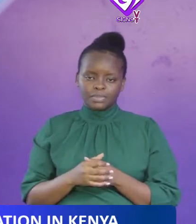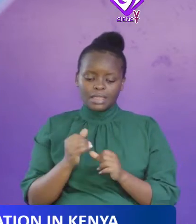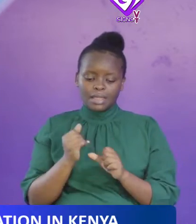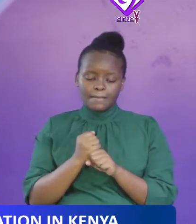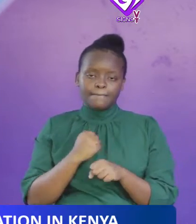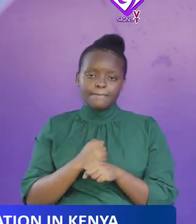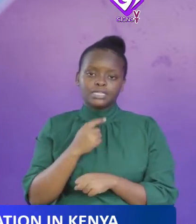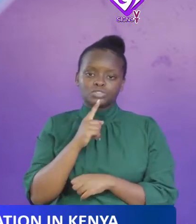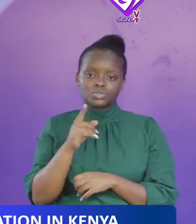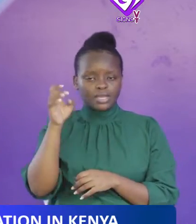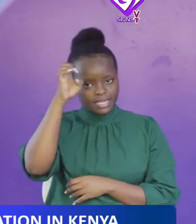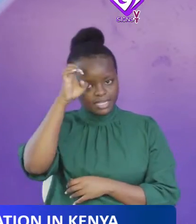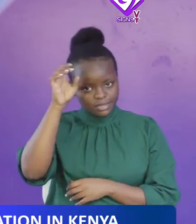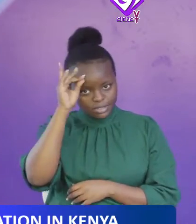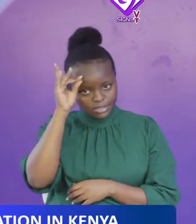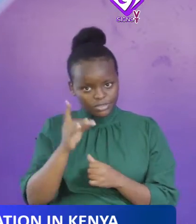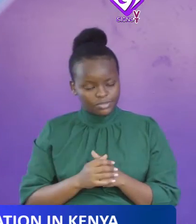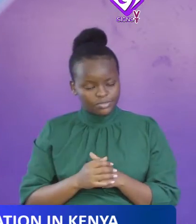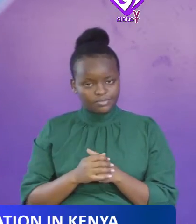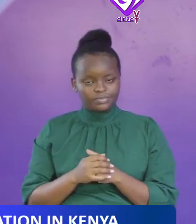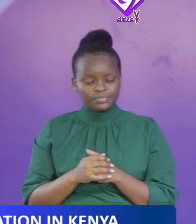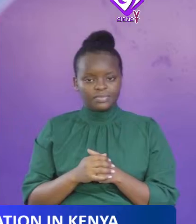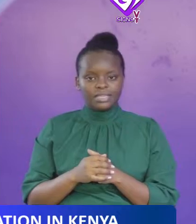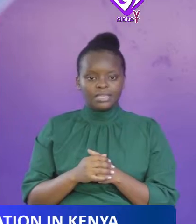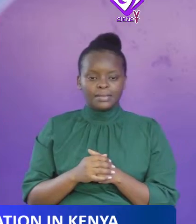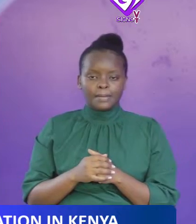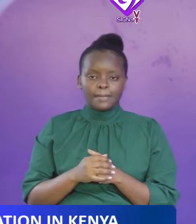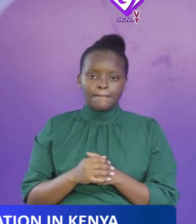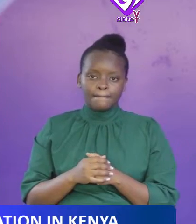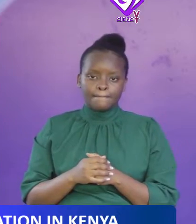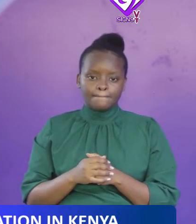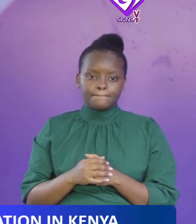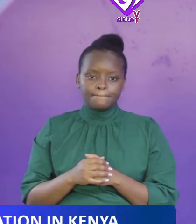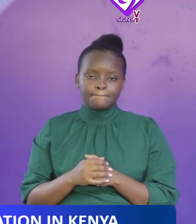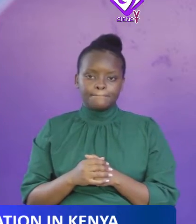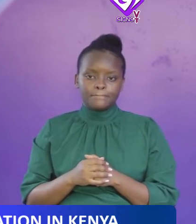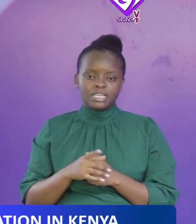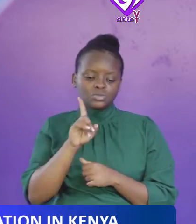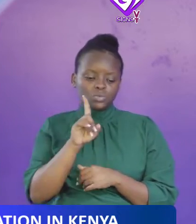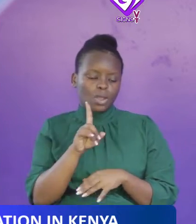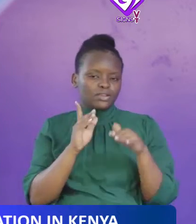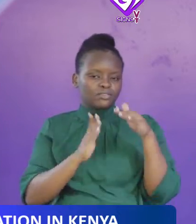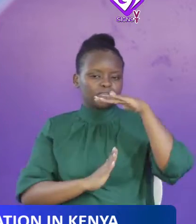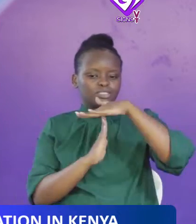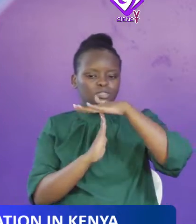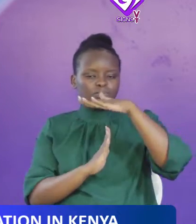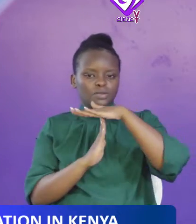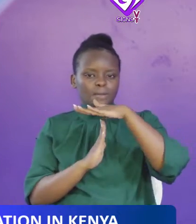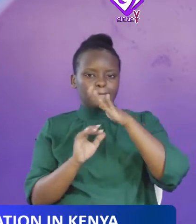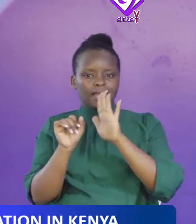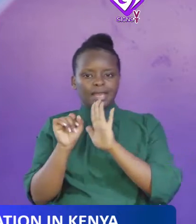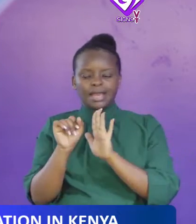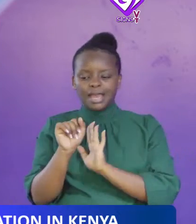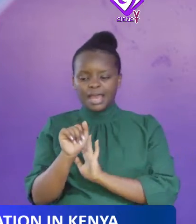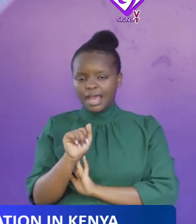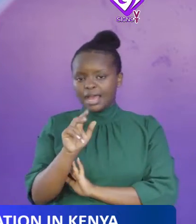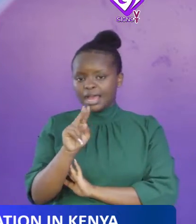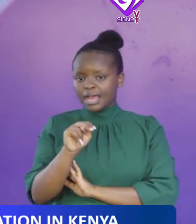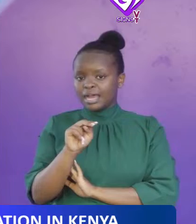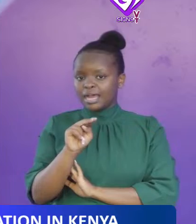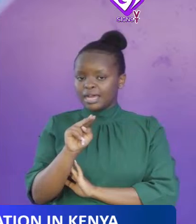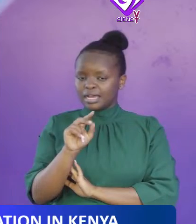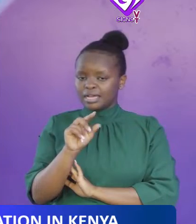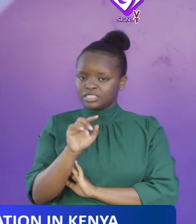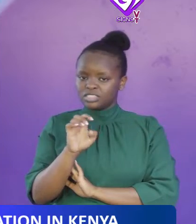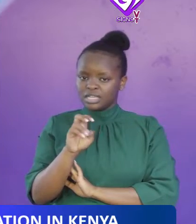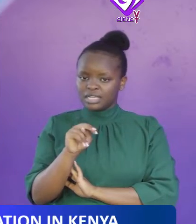that education is actually one of their top agendas. It is the currency of the